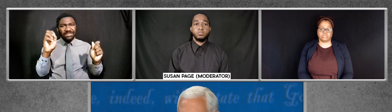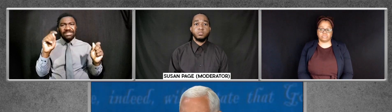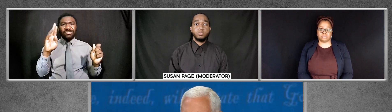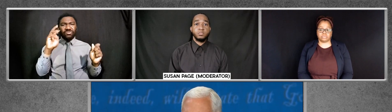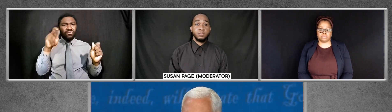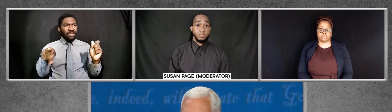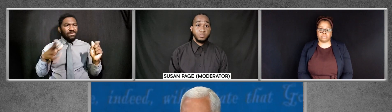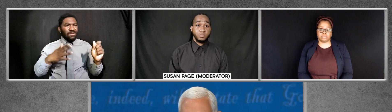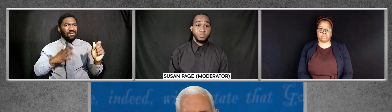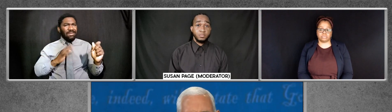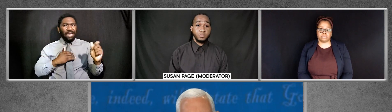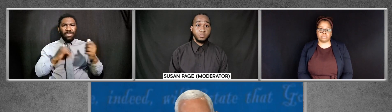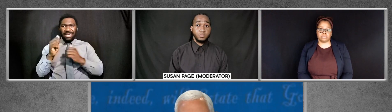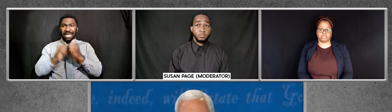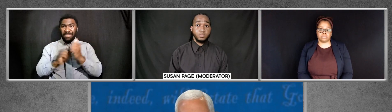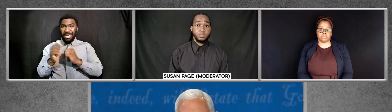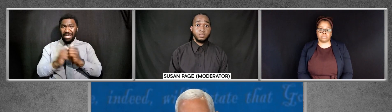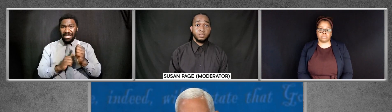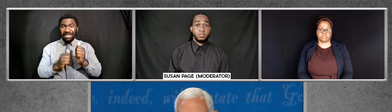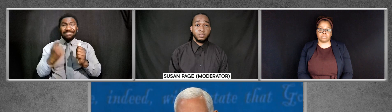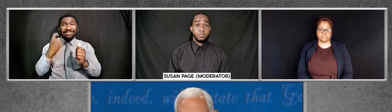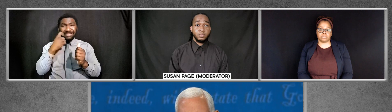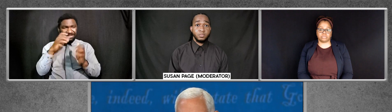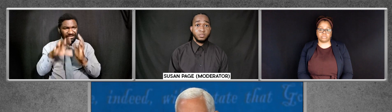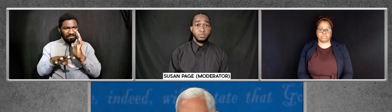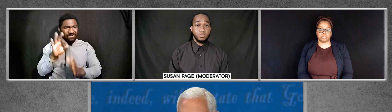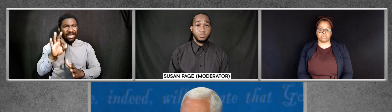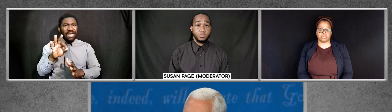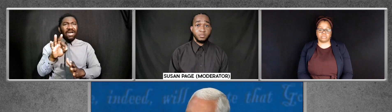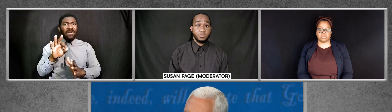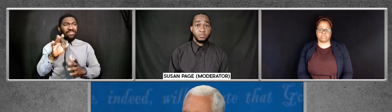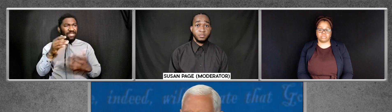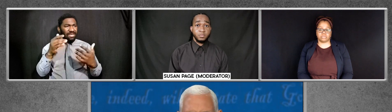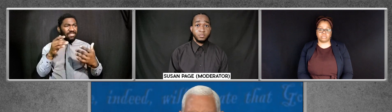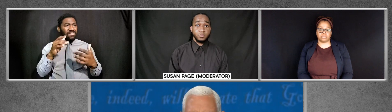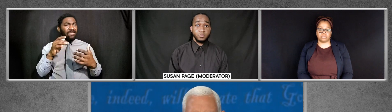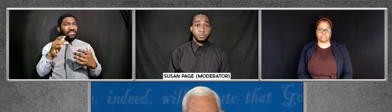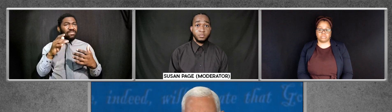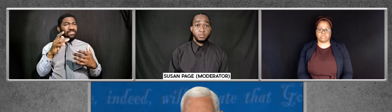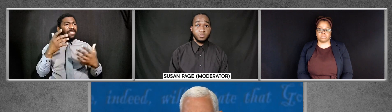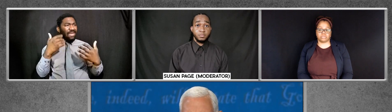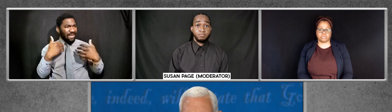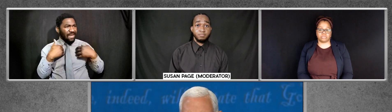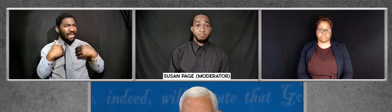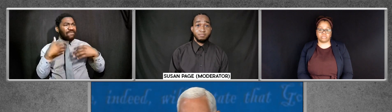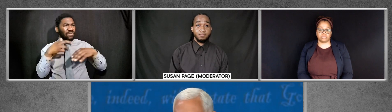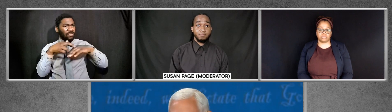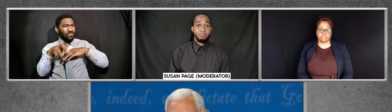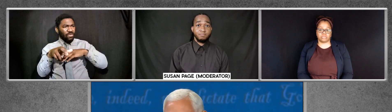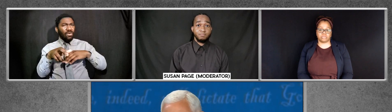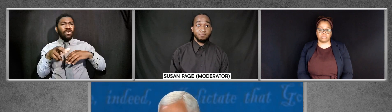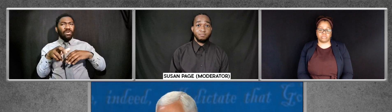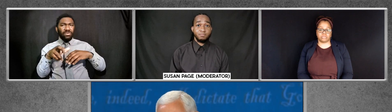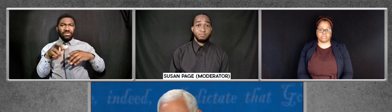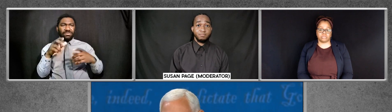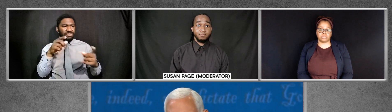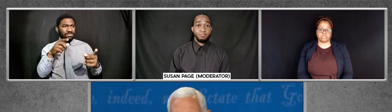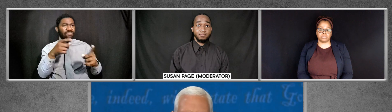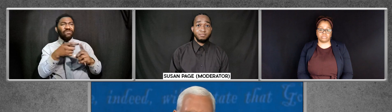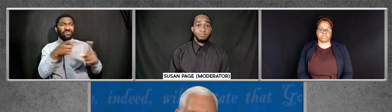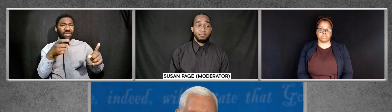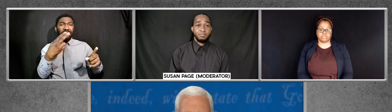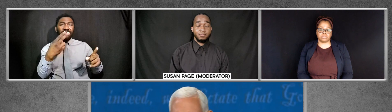referral to the FBI documenting that those allegations were coming from the Hillary Clinton campaign. And of course, we've all